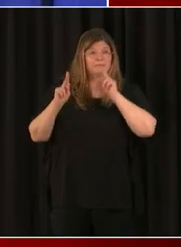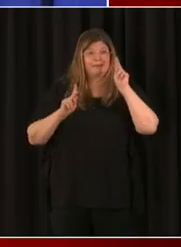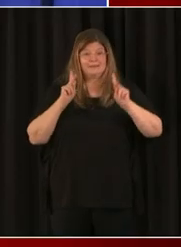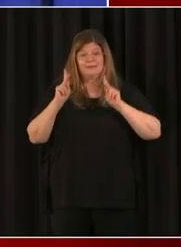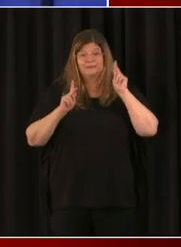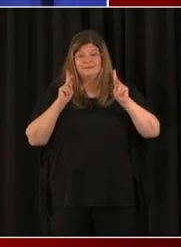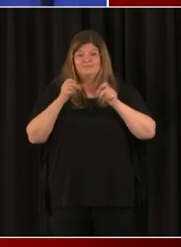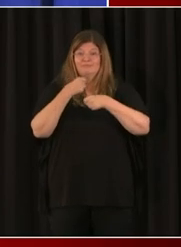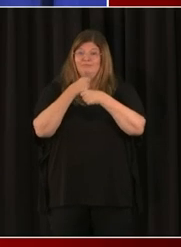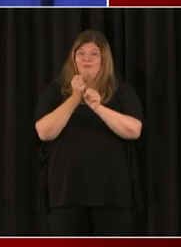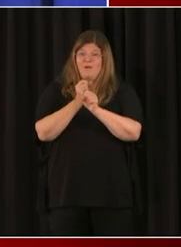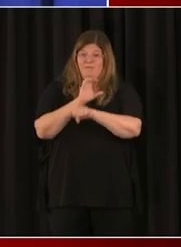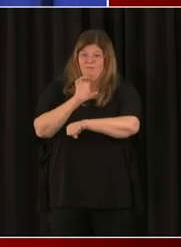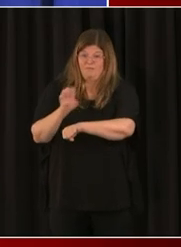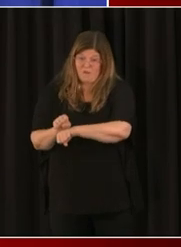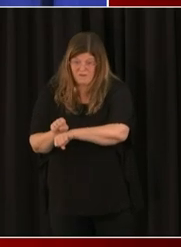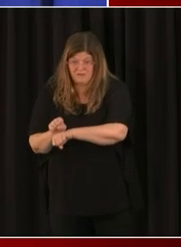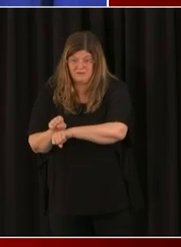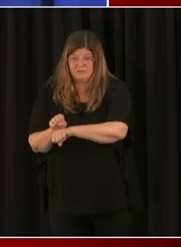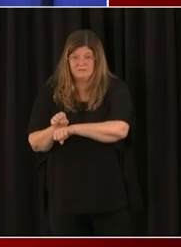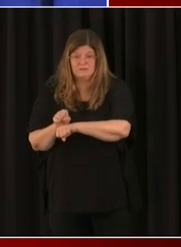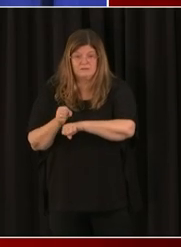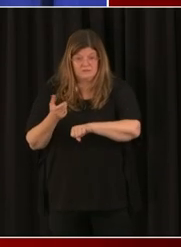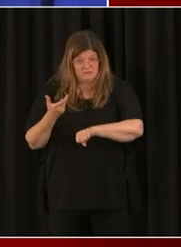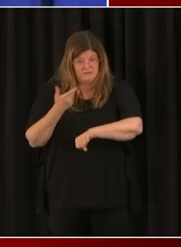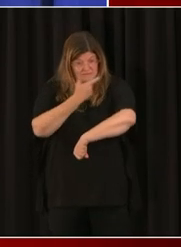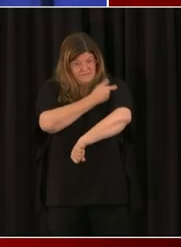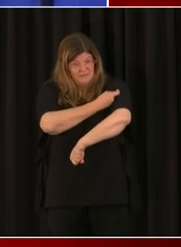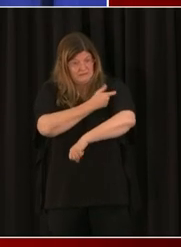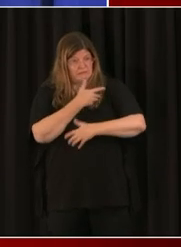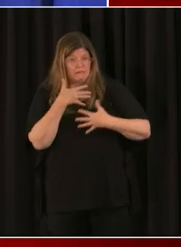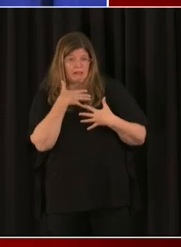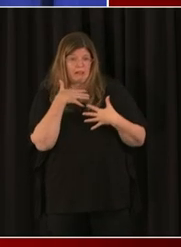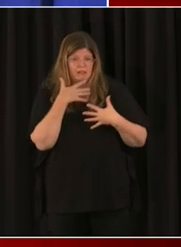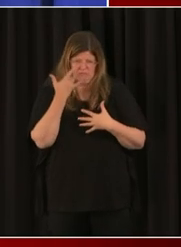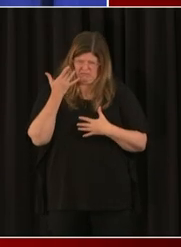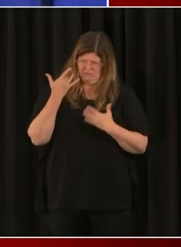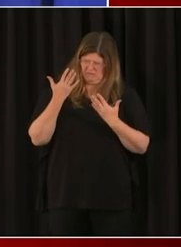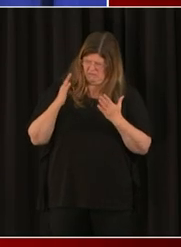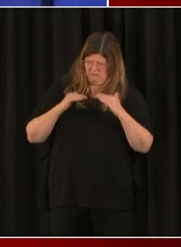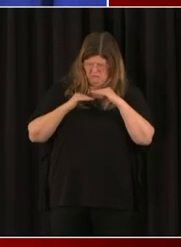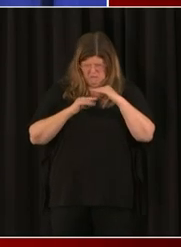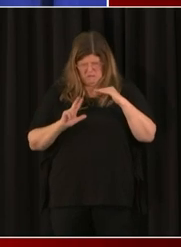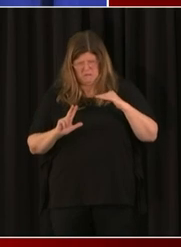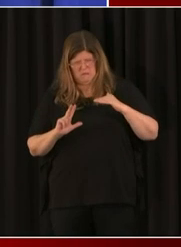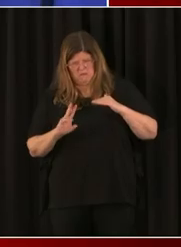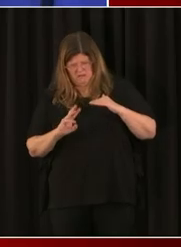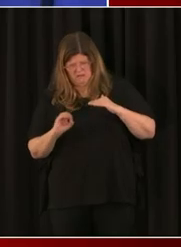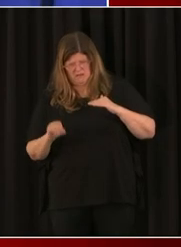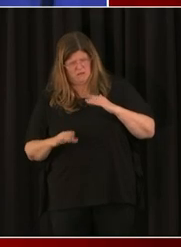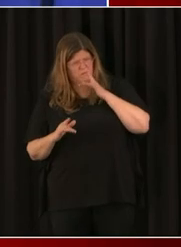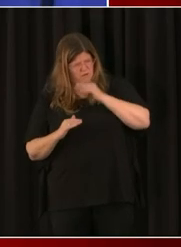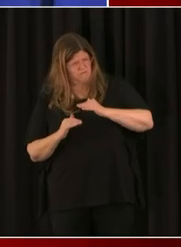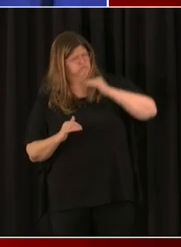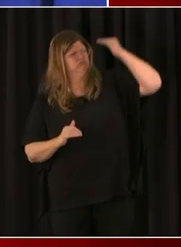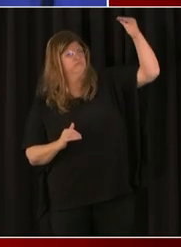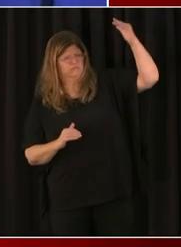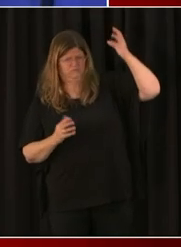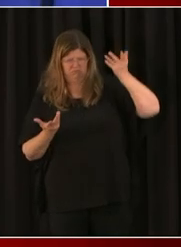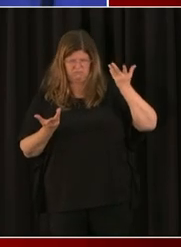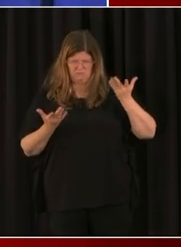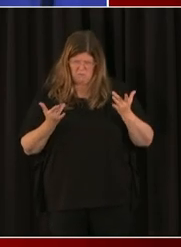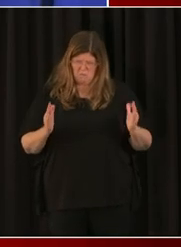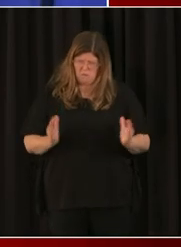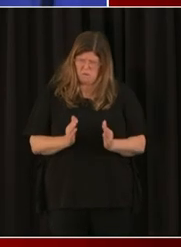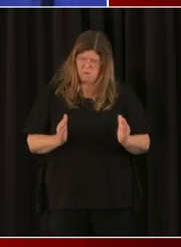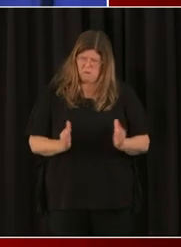people booking appointments. Is vaccine hesitancy a concern? Are workers just busy responding